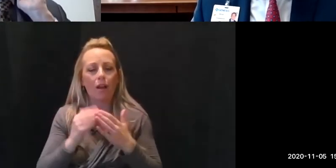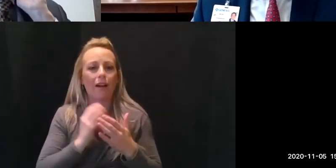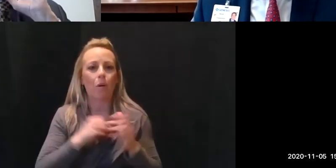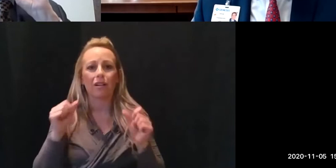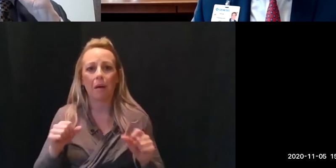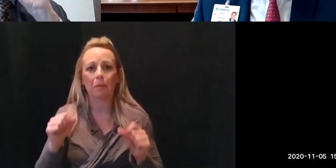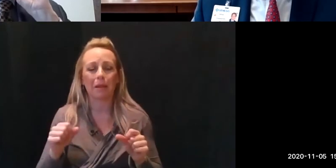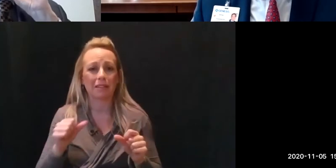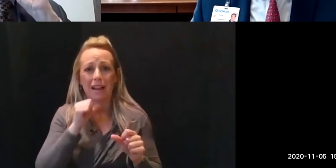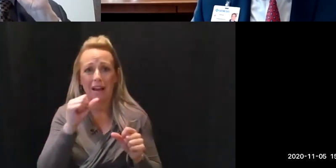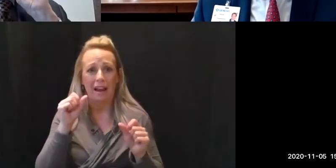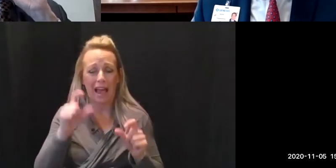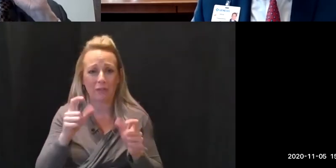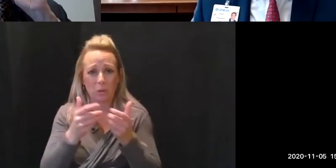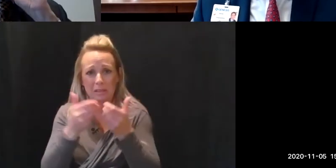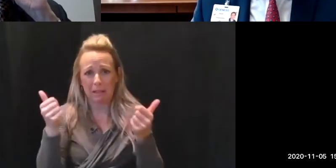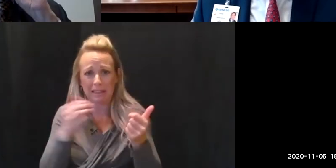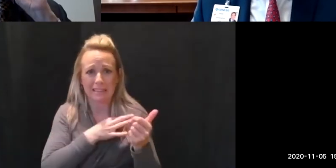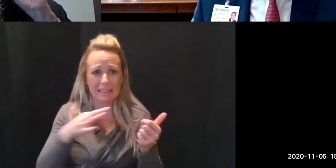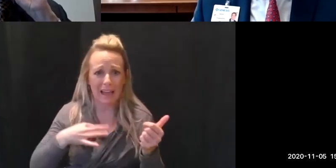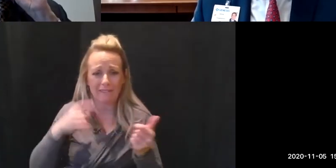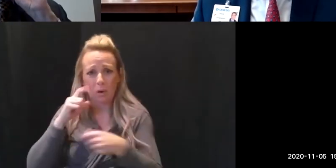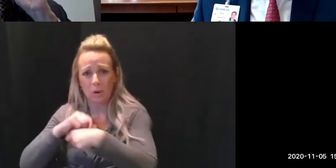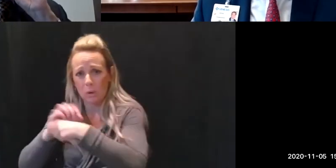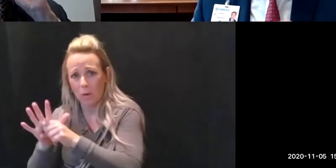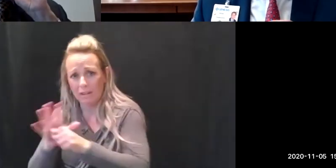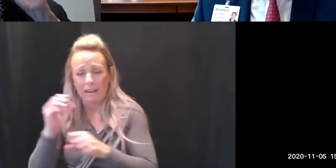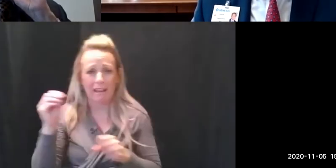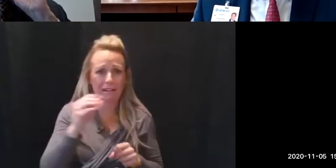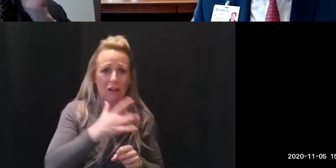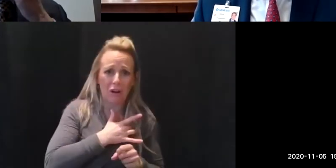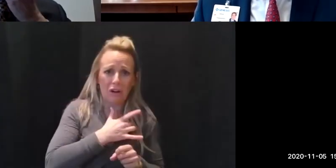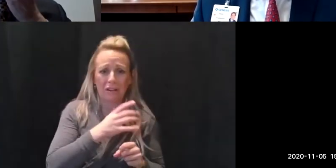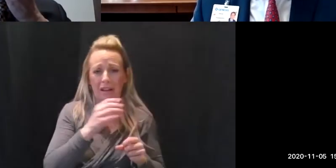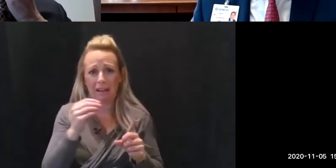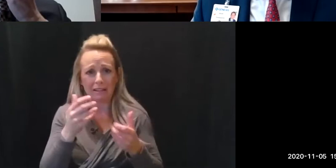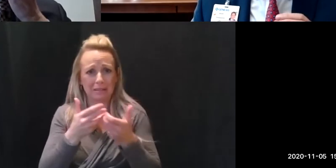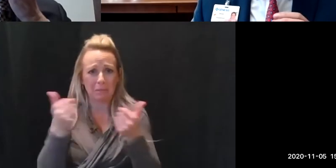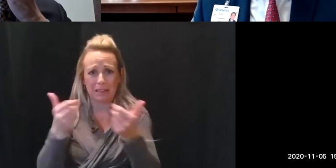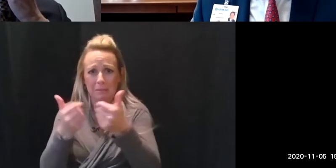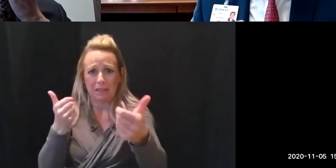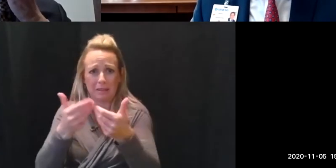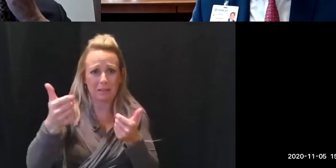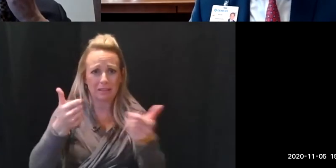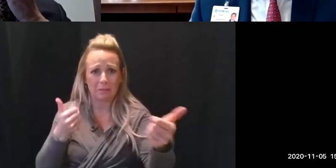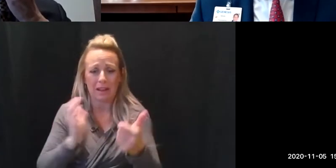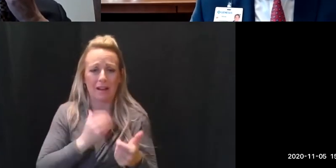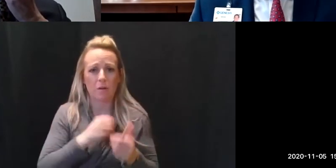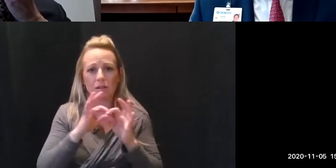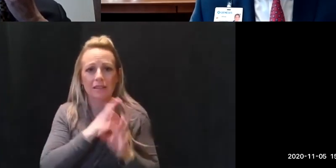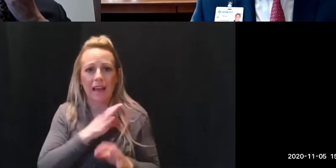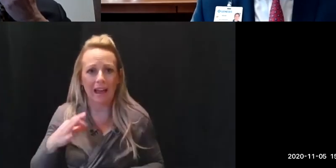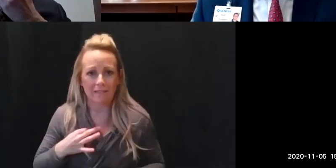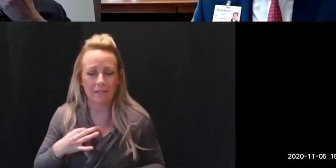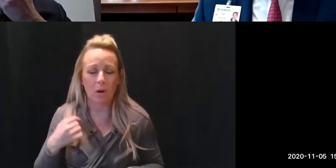for COVID patients. And that is where we're at. We are being pushed to the maximum, and we don't want to go back to what we had to do